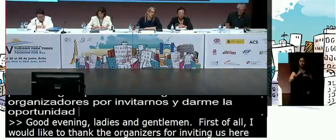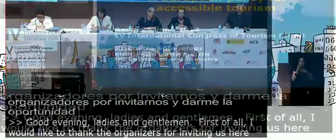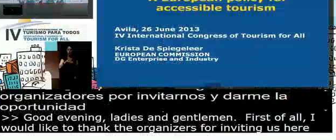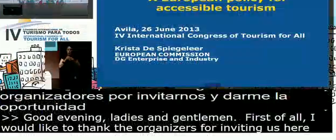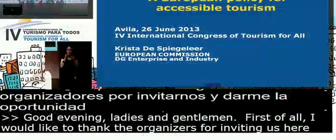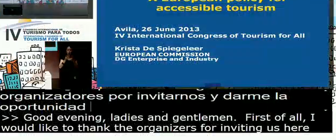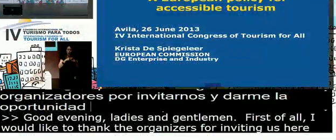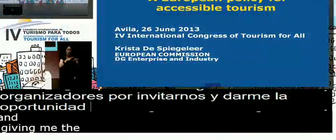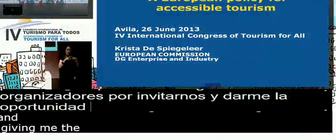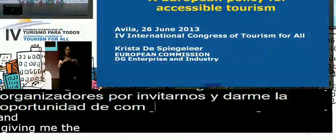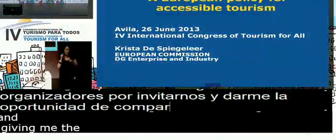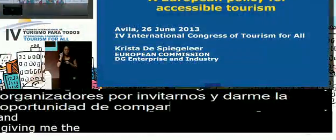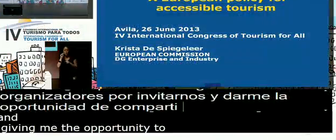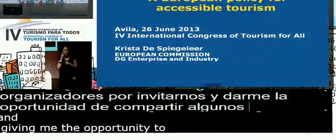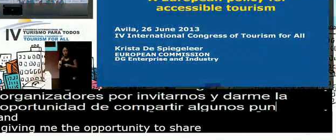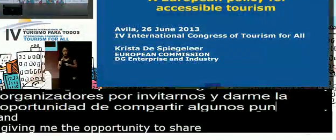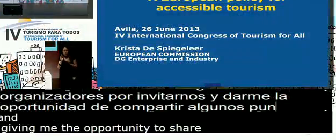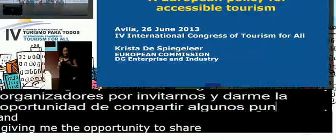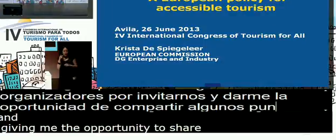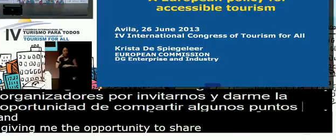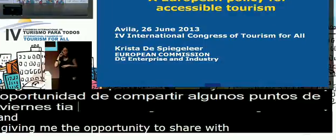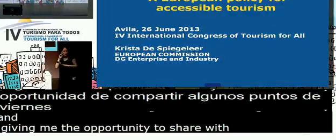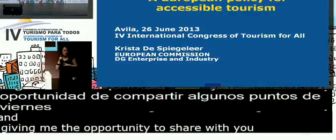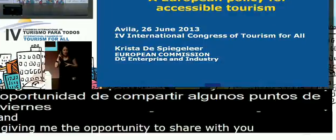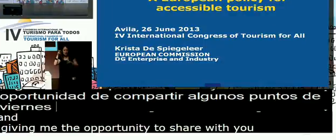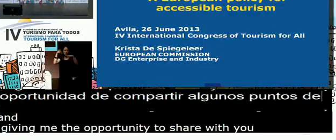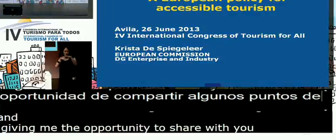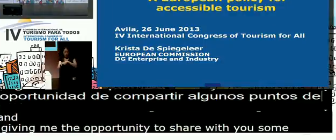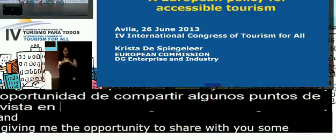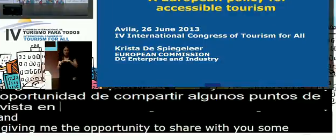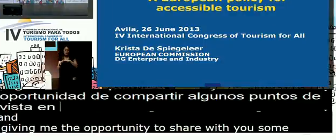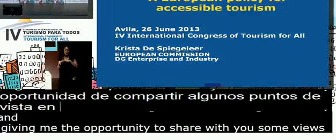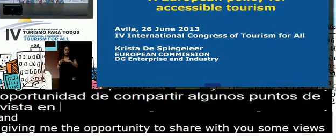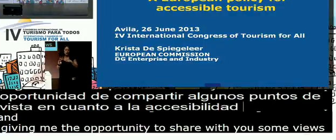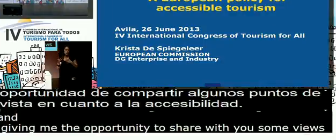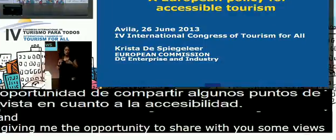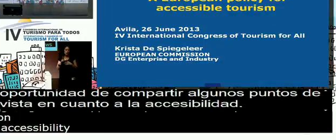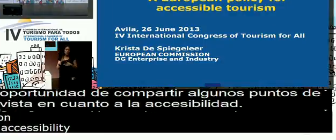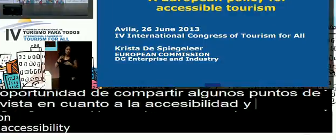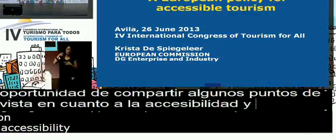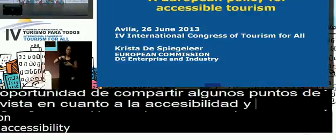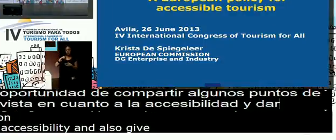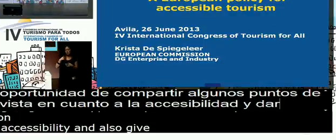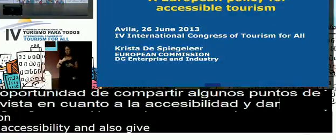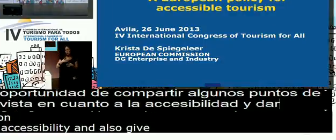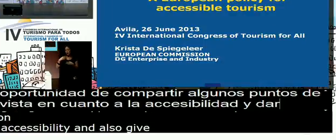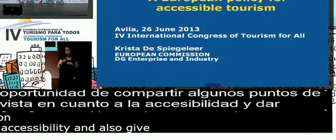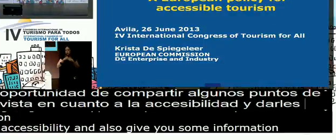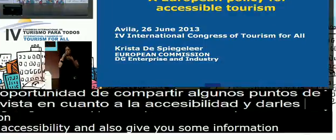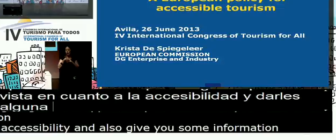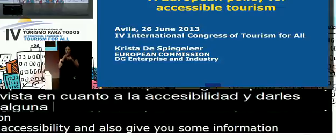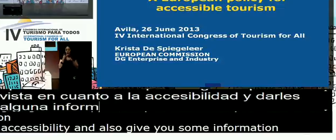on accessibility and also give you some information on what we are actually doing at this point in